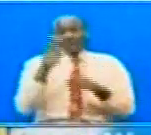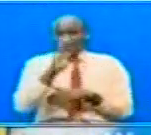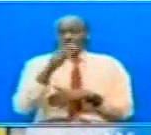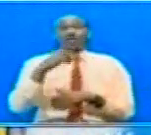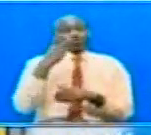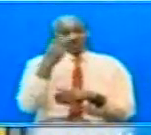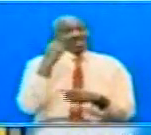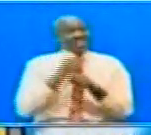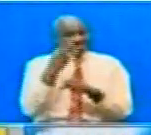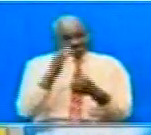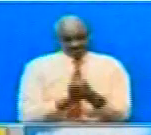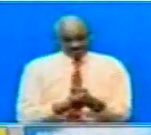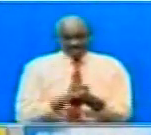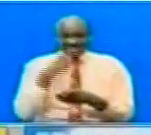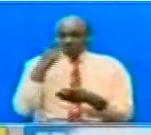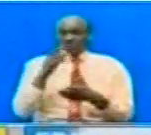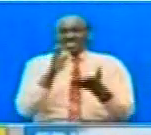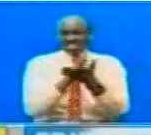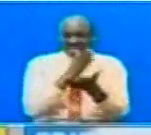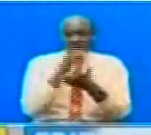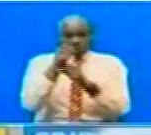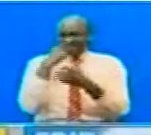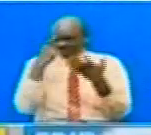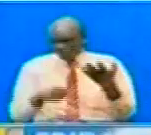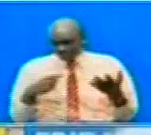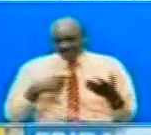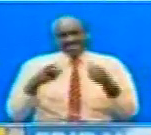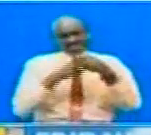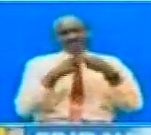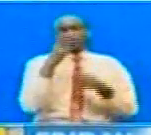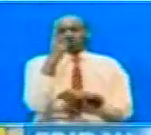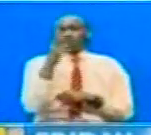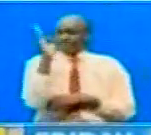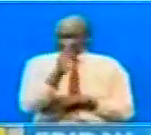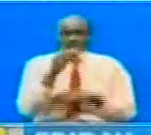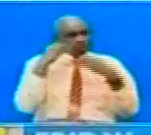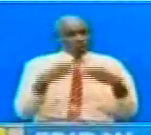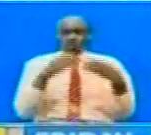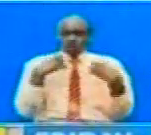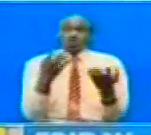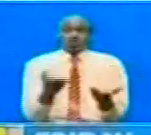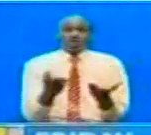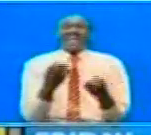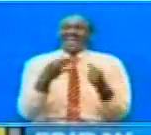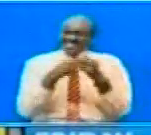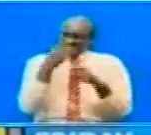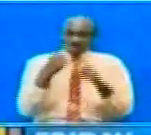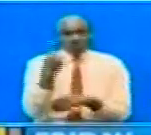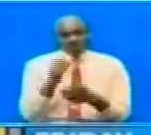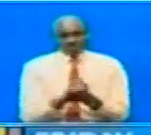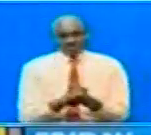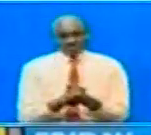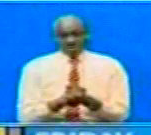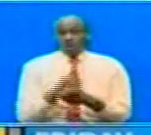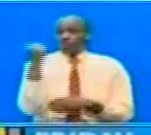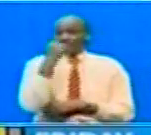in 2013, leaving shareholders staring at an estimated 72 billion shillings in losses in less than 8 years. Mumias, one